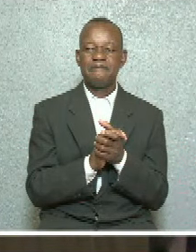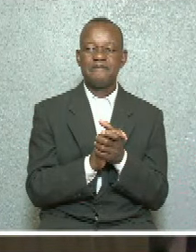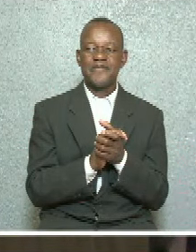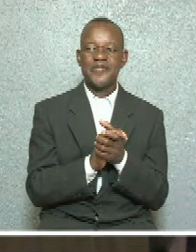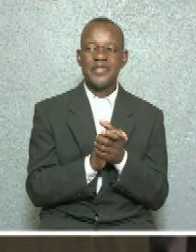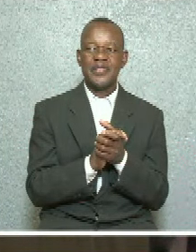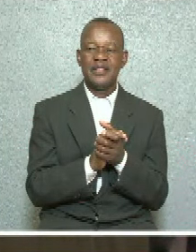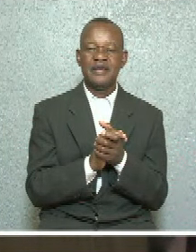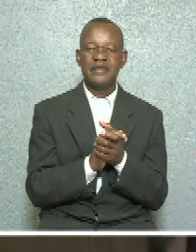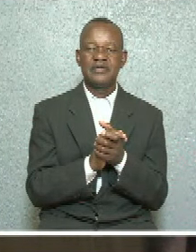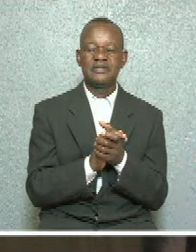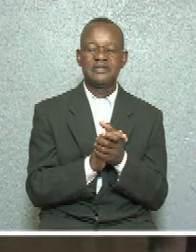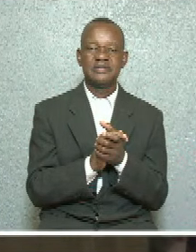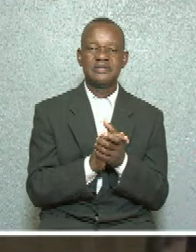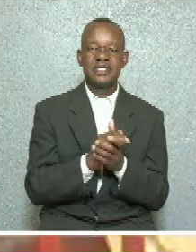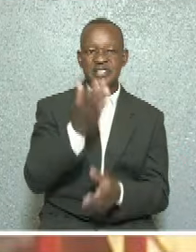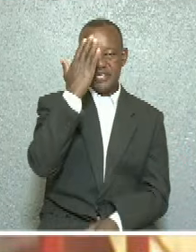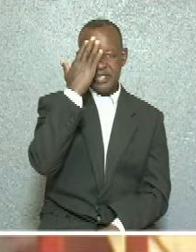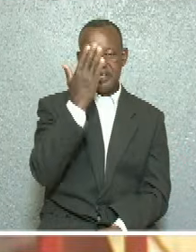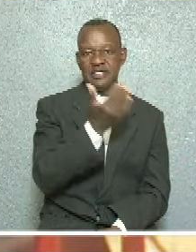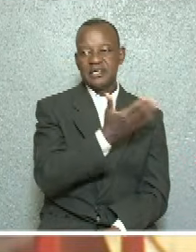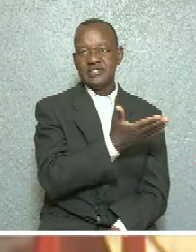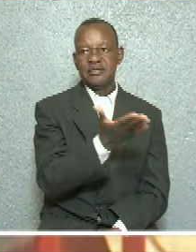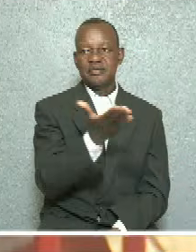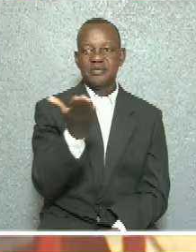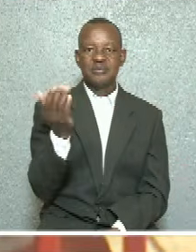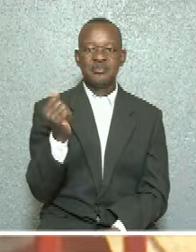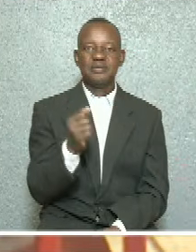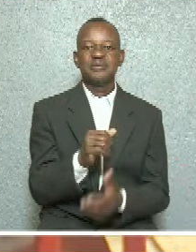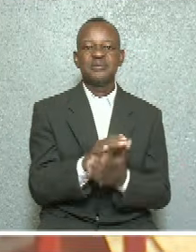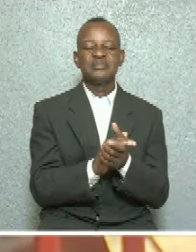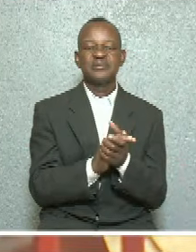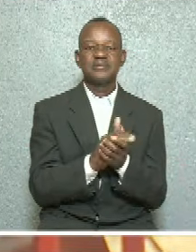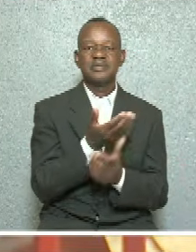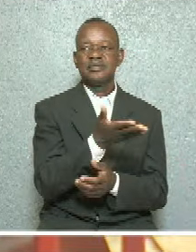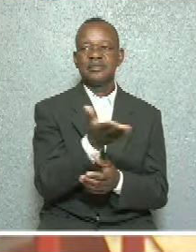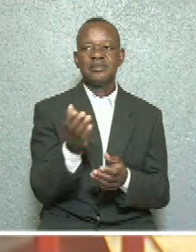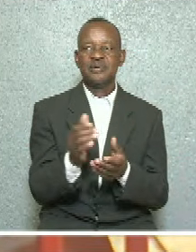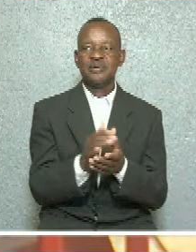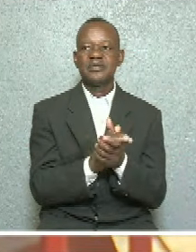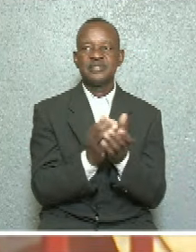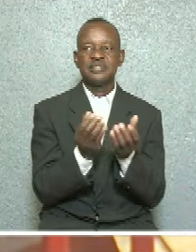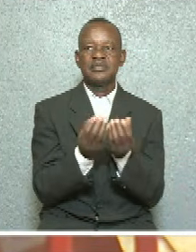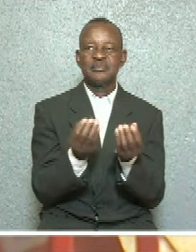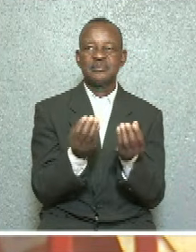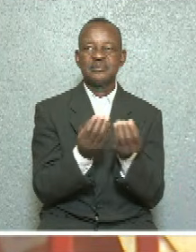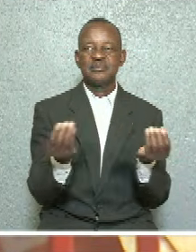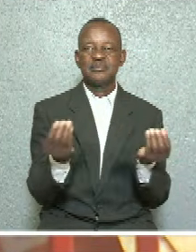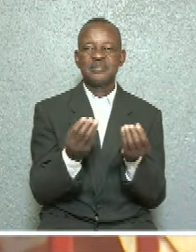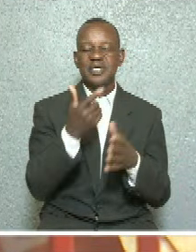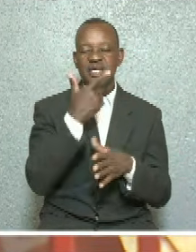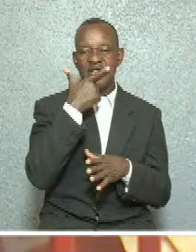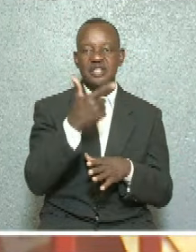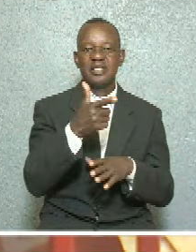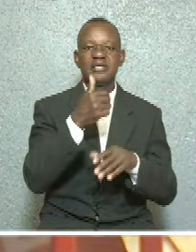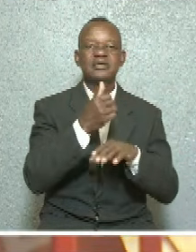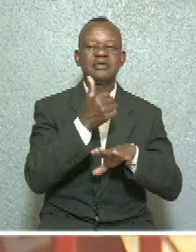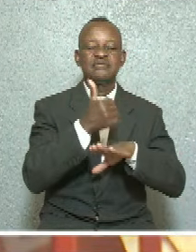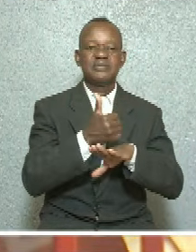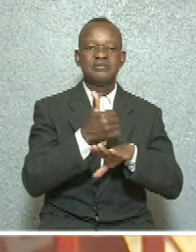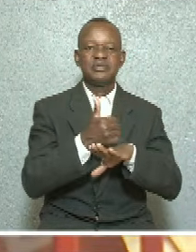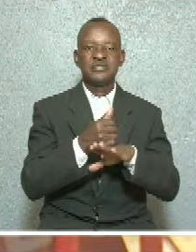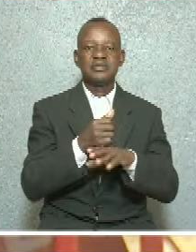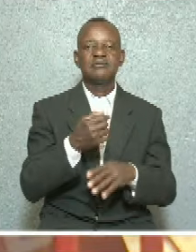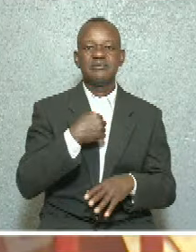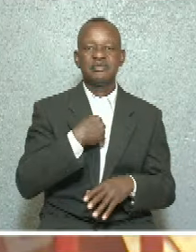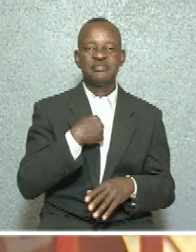Good afternoon, everyone, parents and learners. Thank you to the Master of Ceremony for this opportunity for me to share my